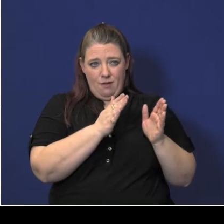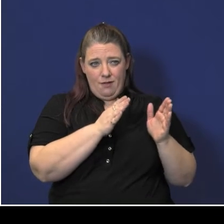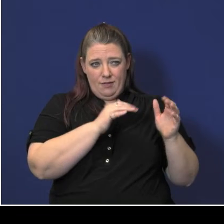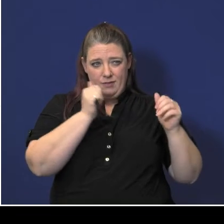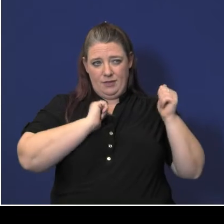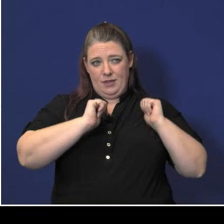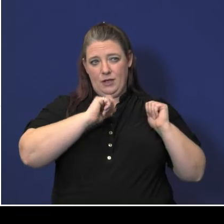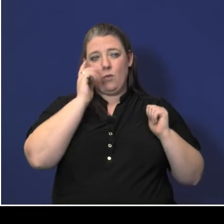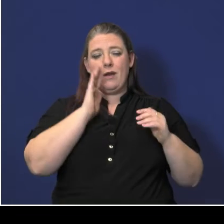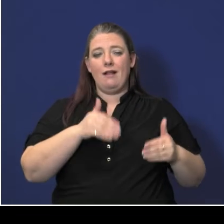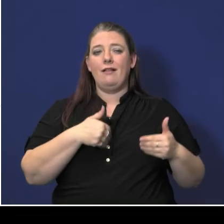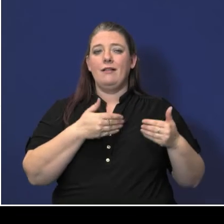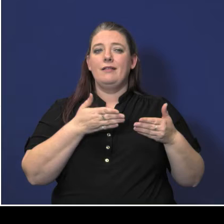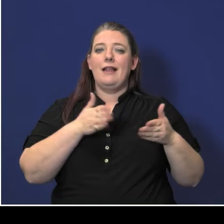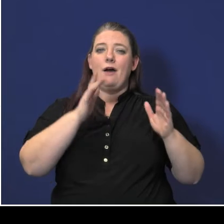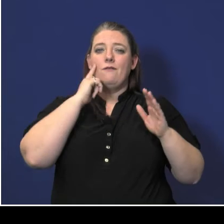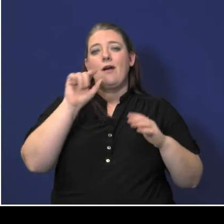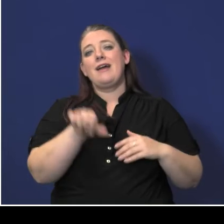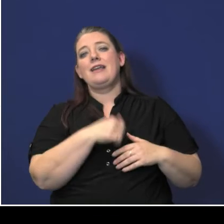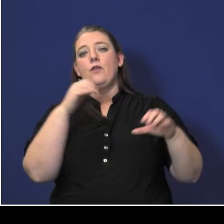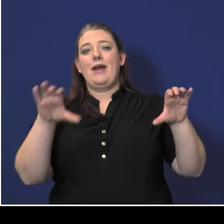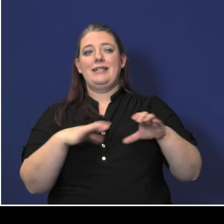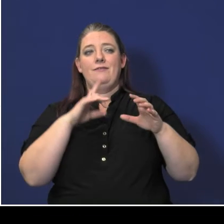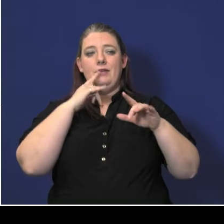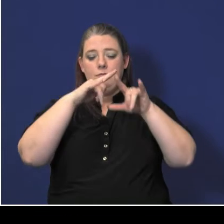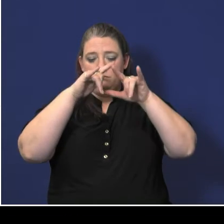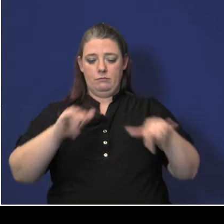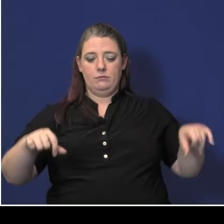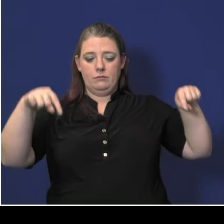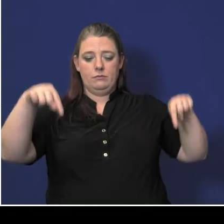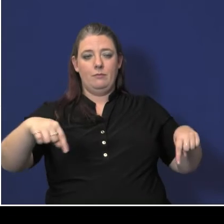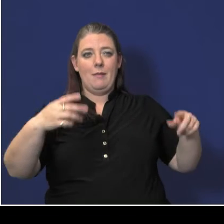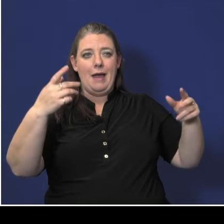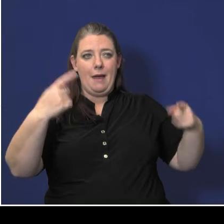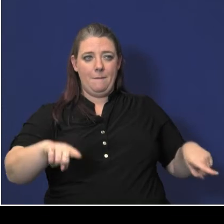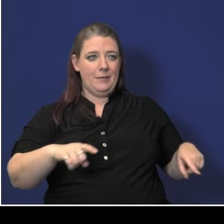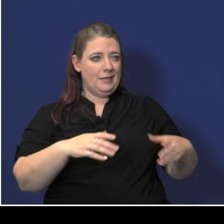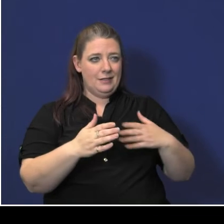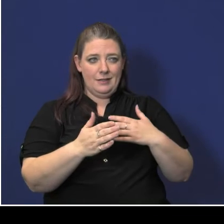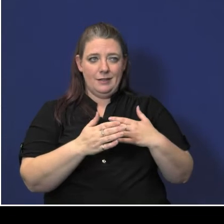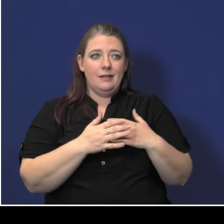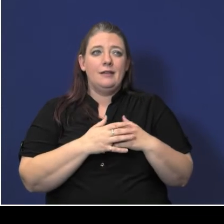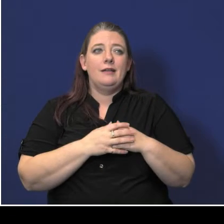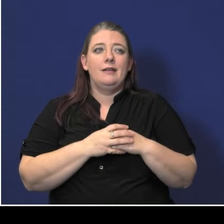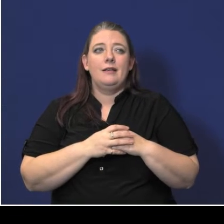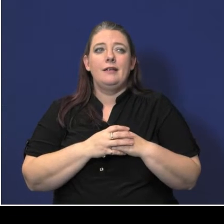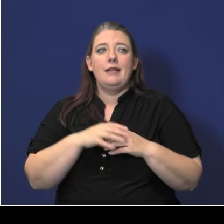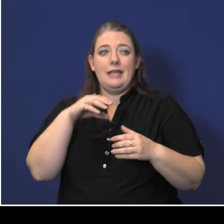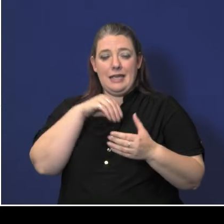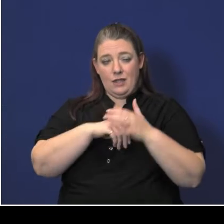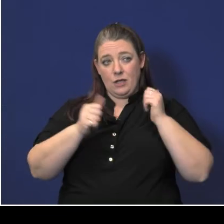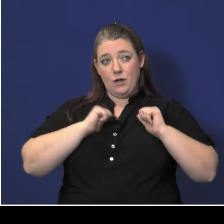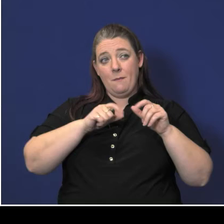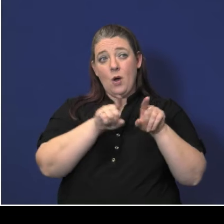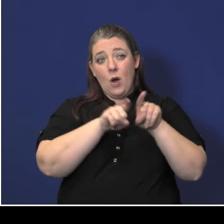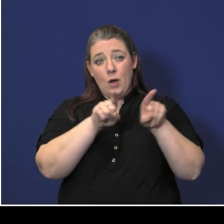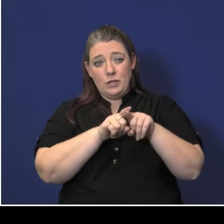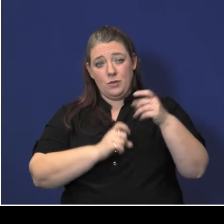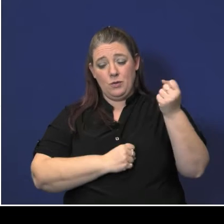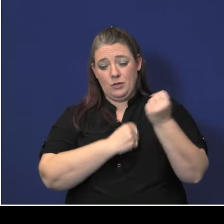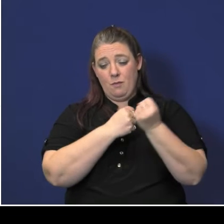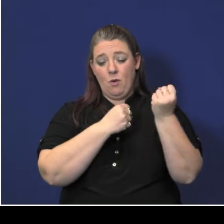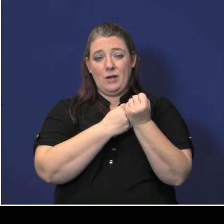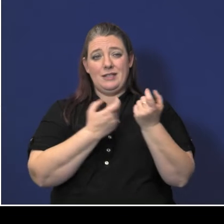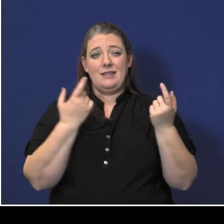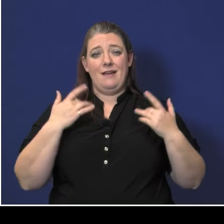for another activity to simultaneously take place, even if there's something going on in the auditorium, but also supports